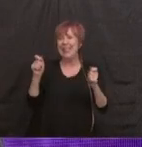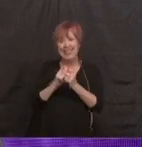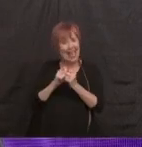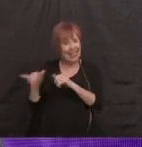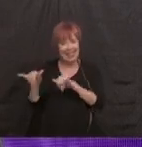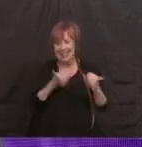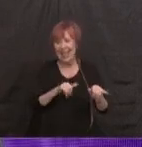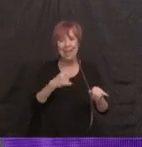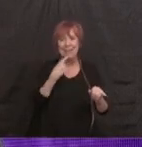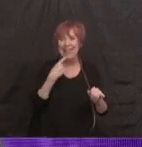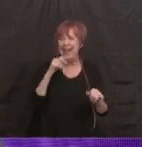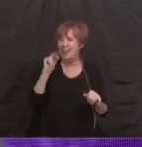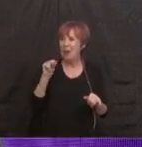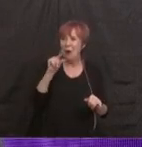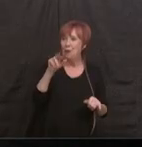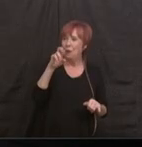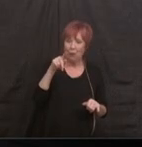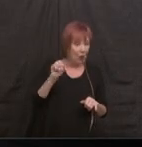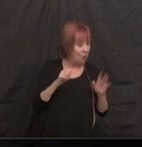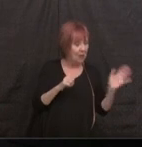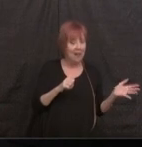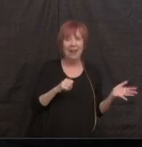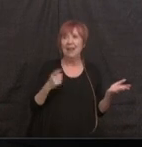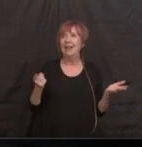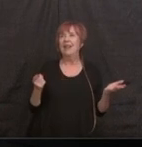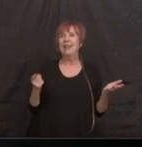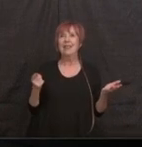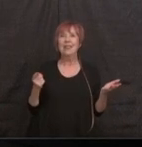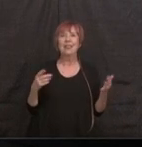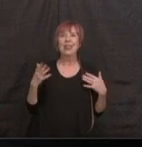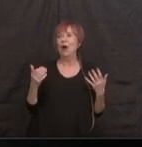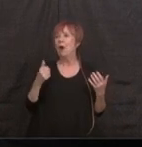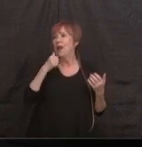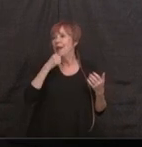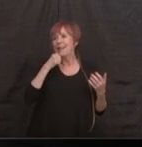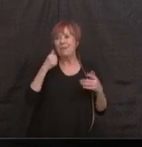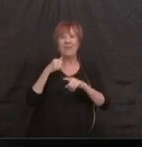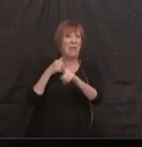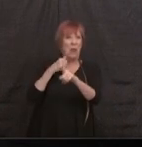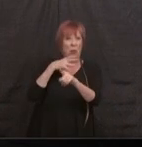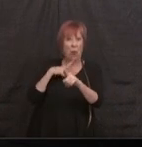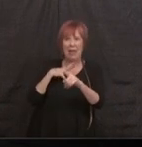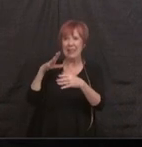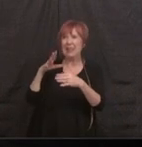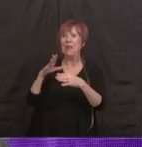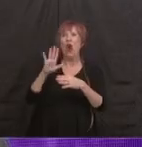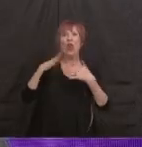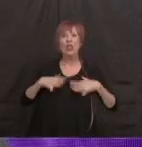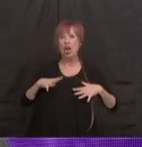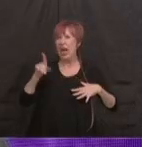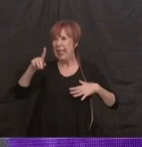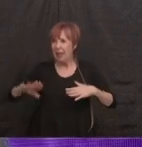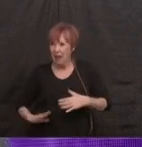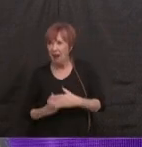under, his umbrella, putting his hand under her shirt and groping her. And I literally sat there in front of the